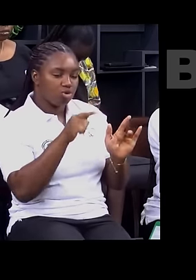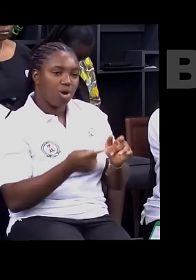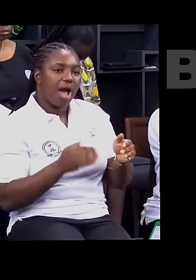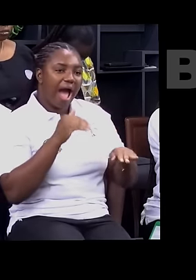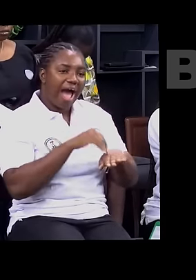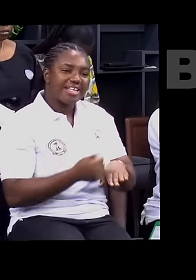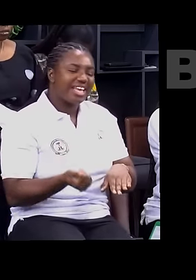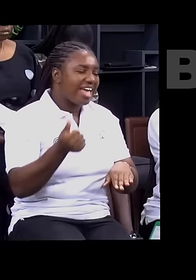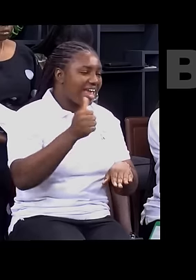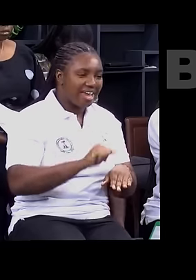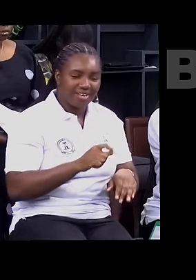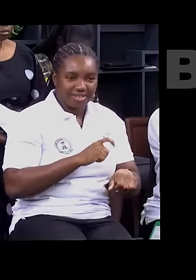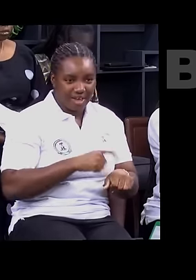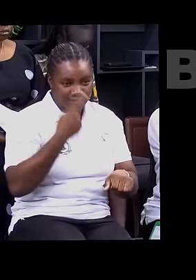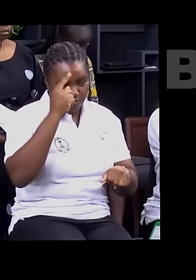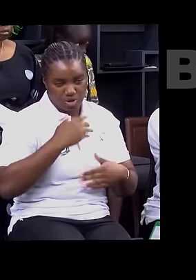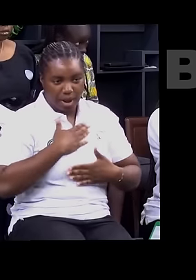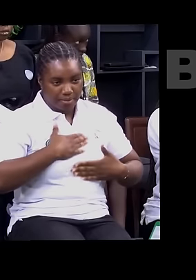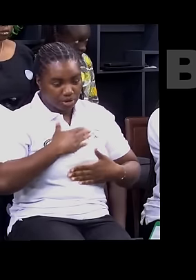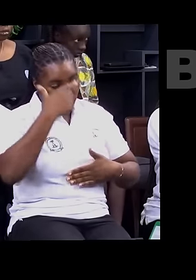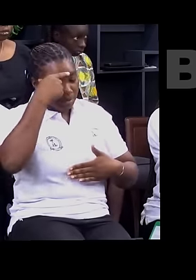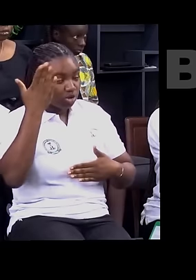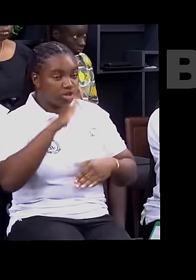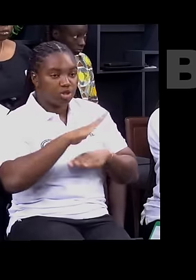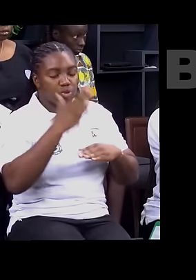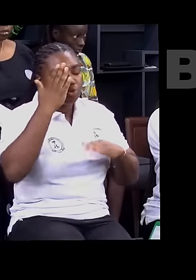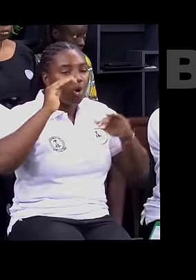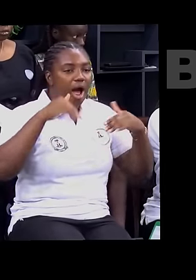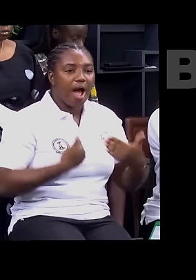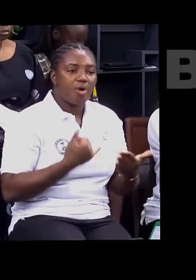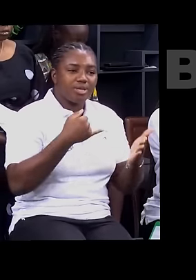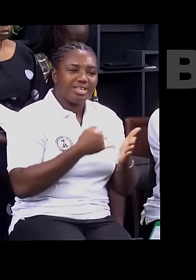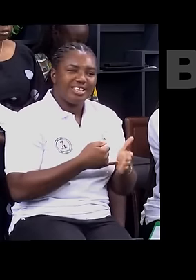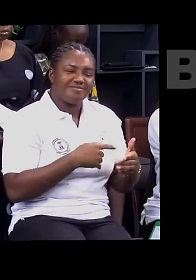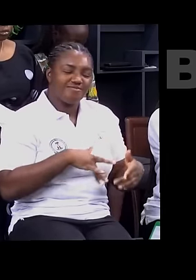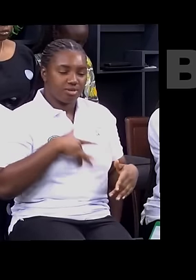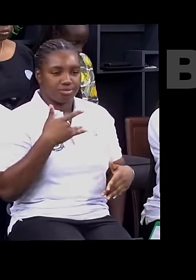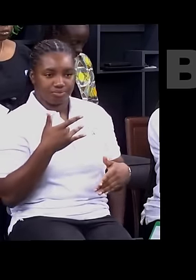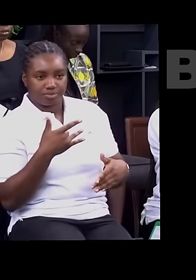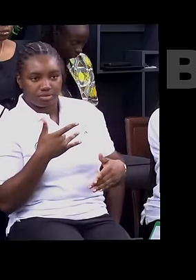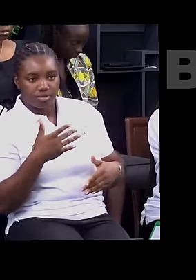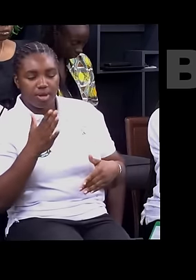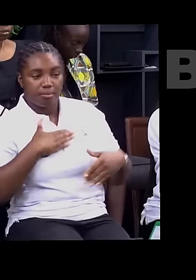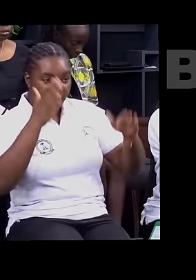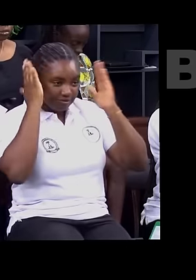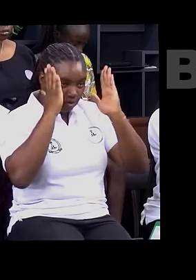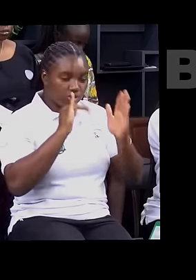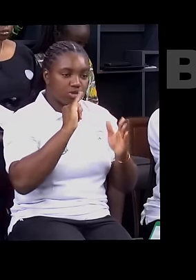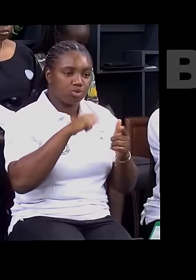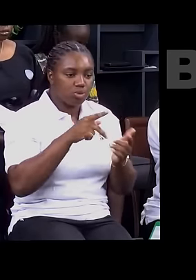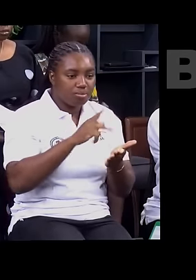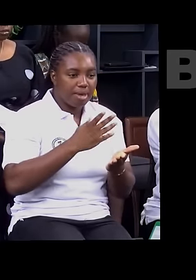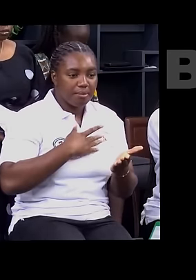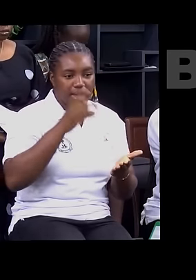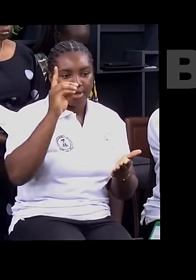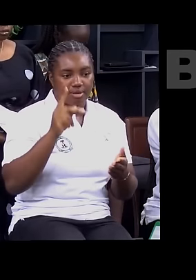their own pleasure, just because they don't know how it bites. Right now, my focus is to pay my debts and